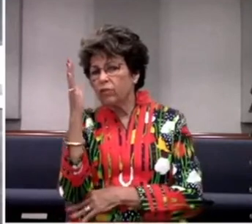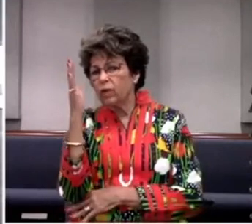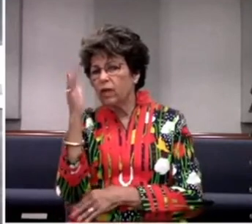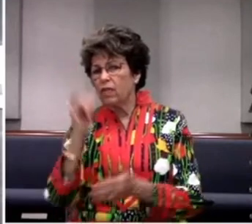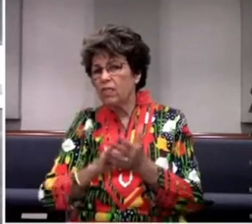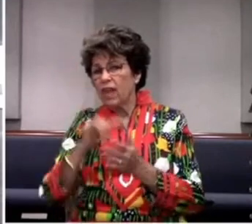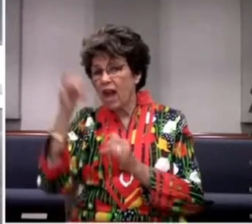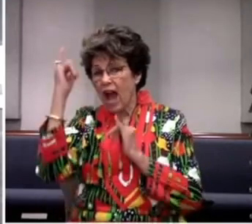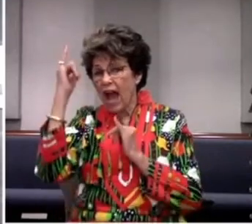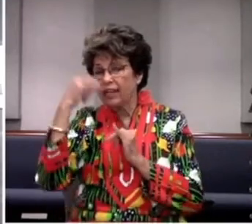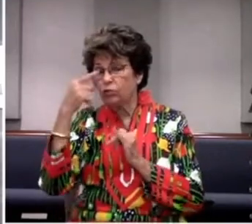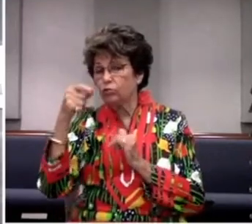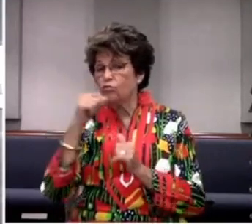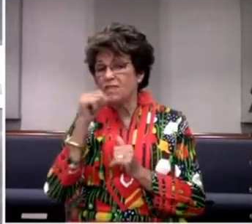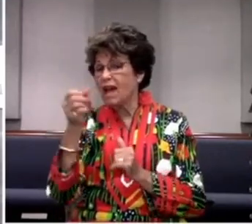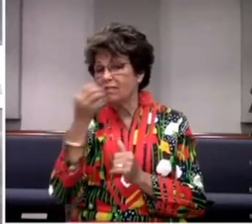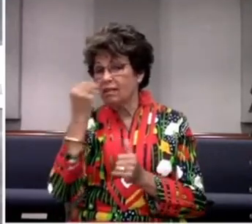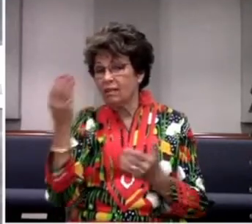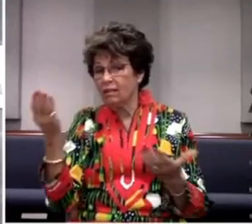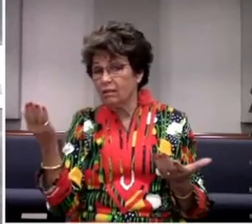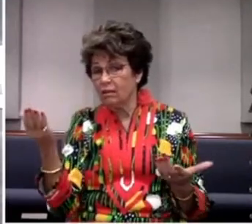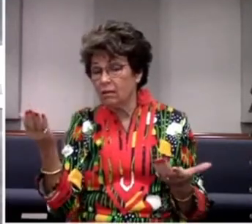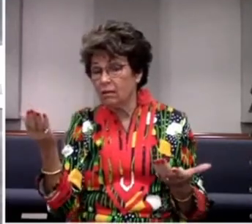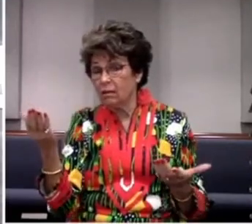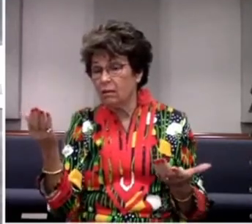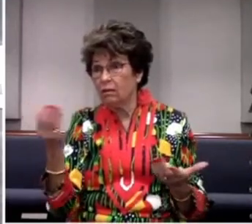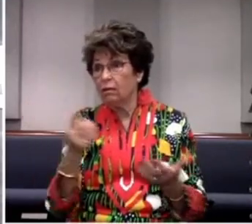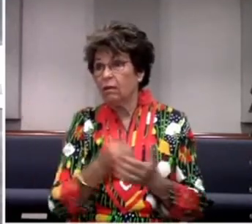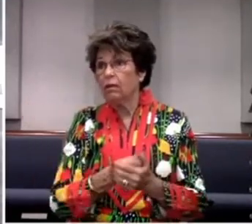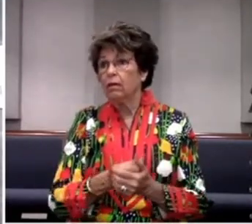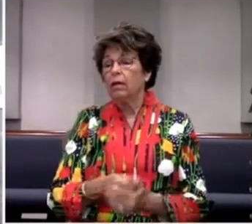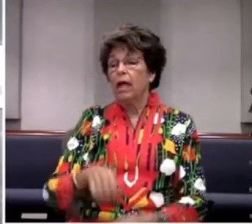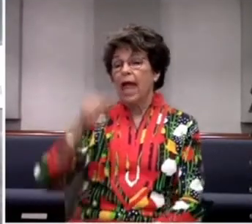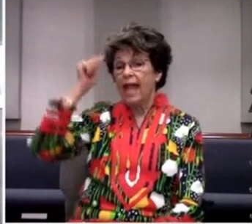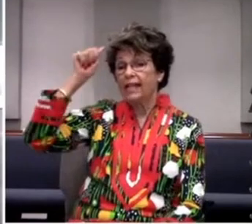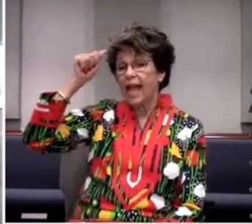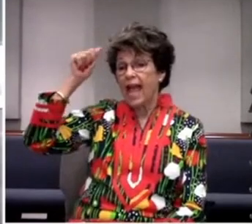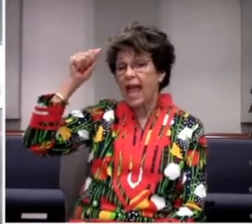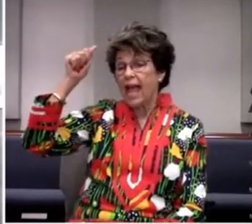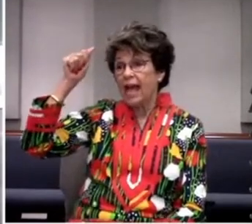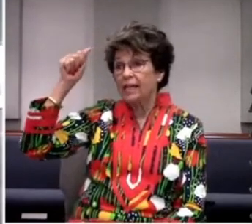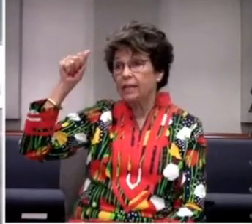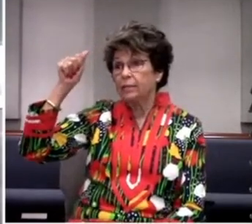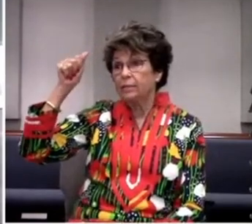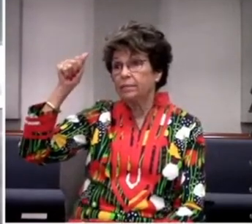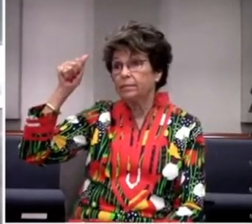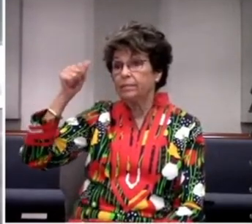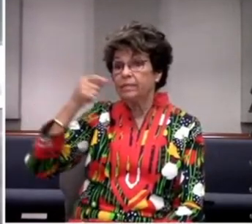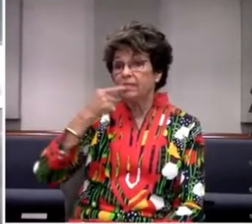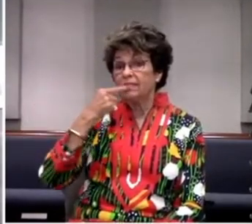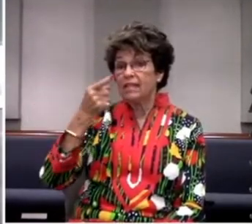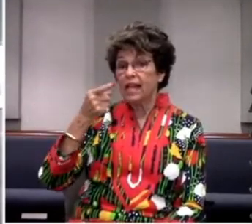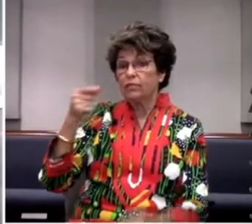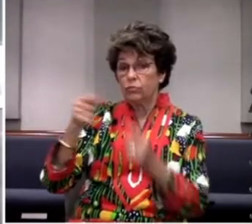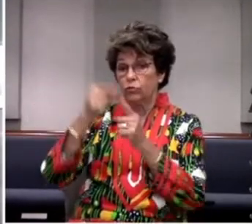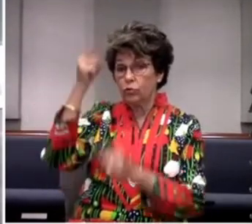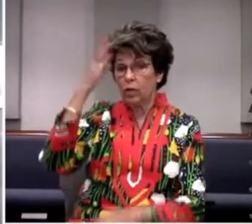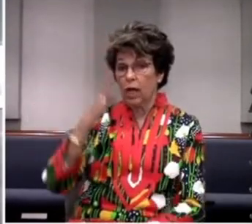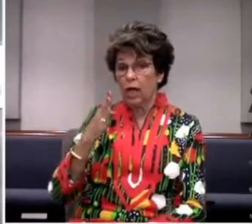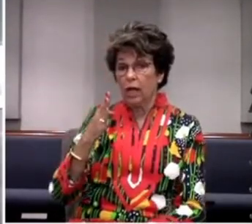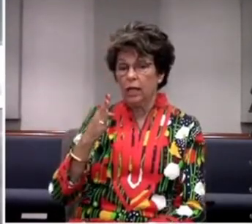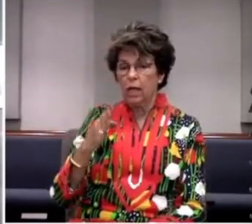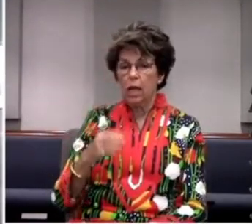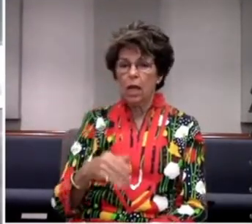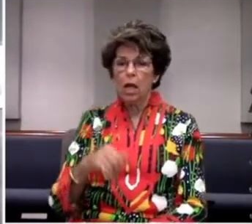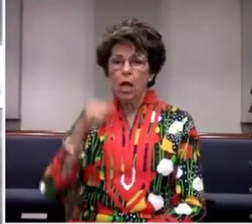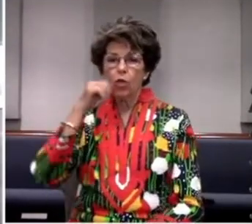And verse number 12 is man's perpetual get out of jail card free. And the man said, "The